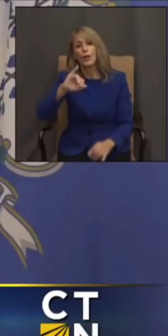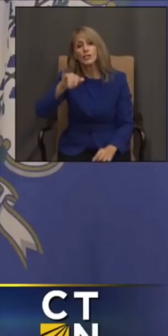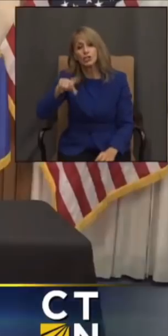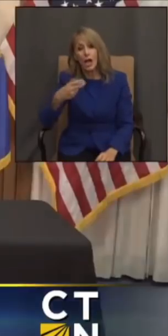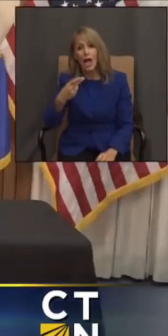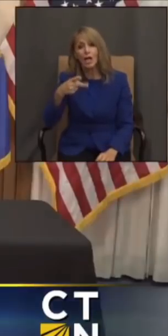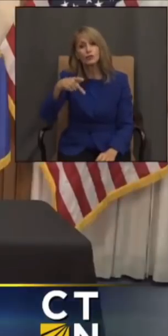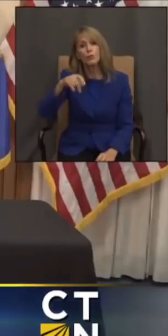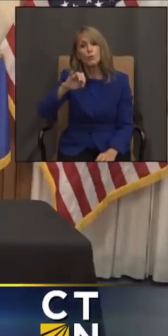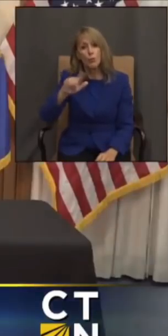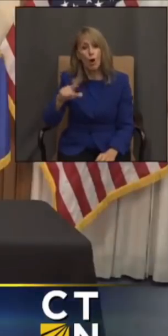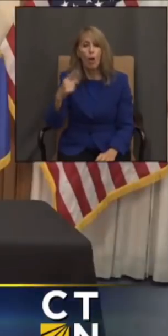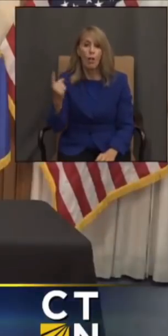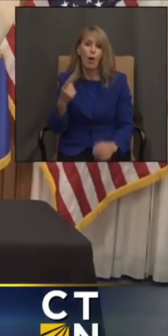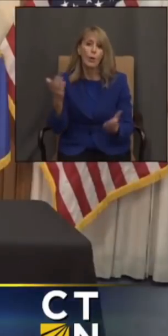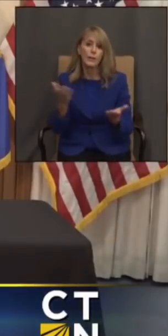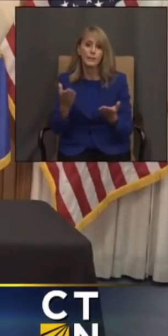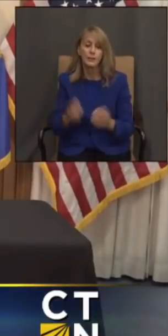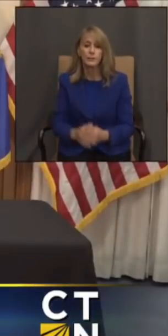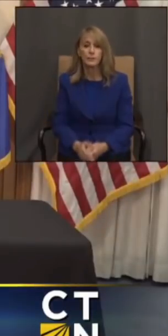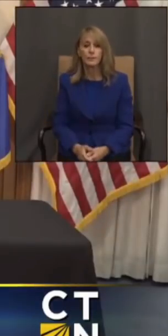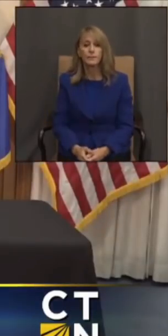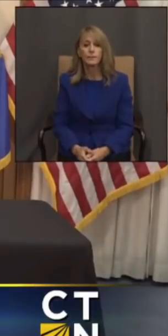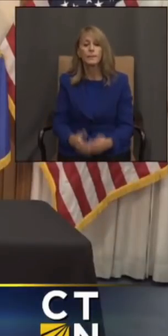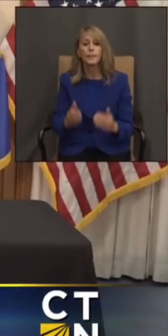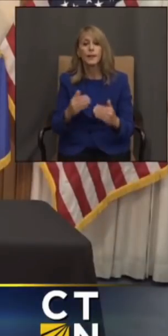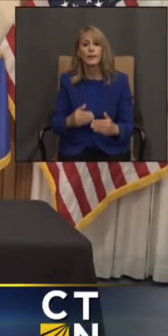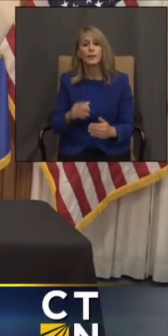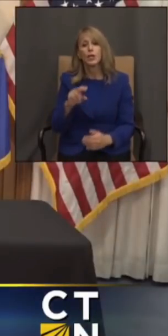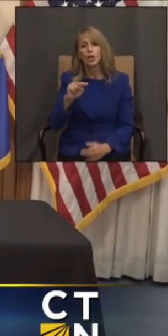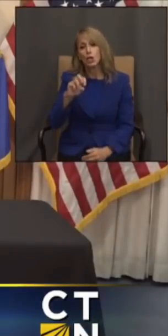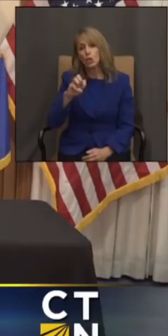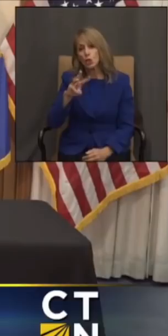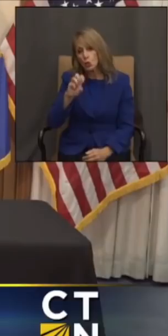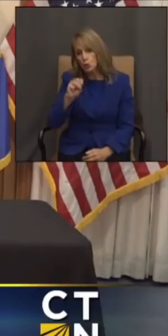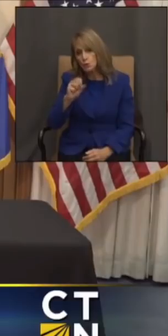well. Fox 61.